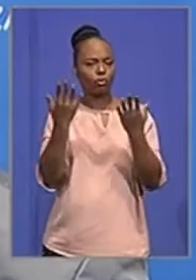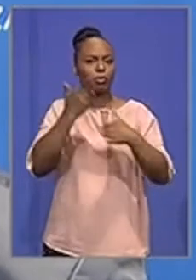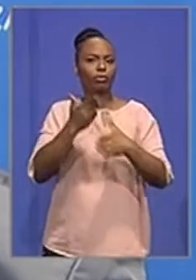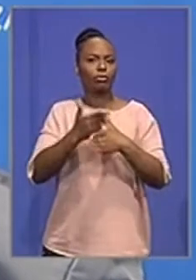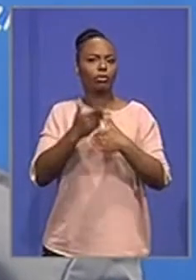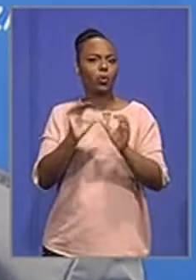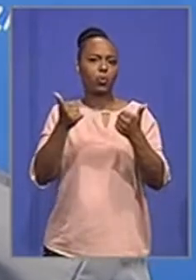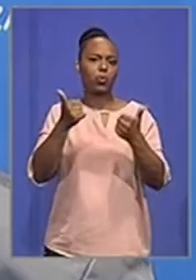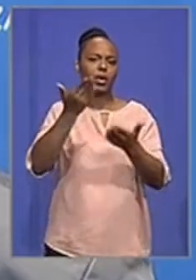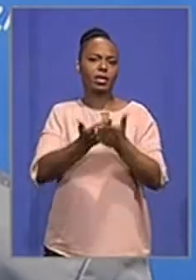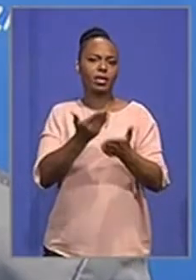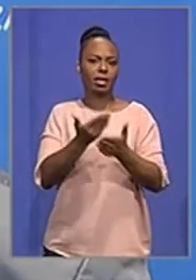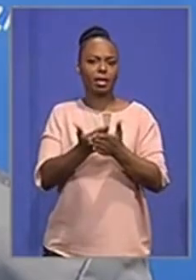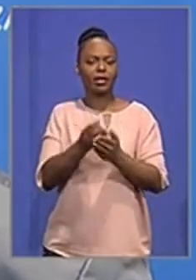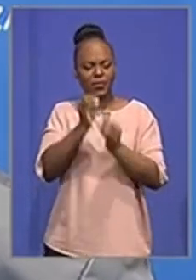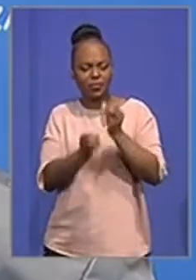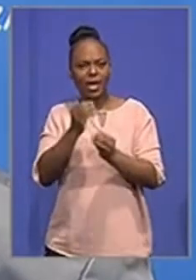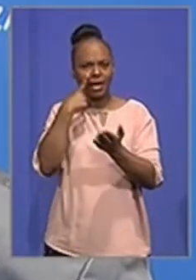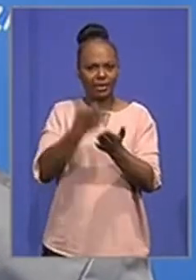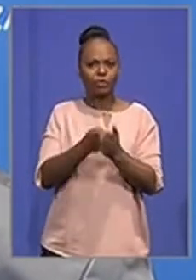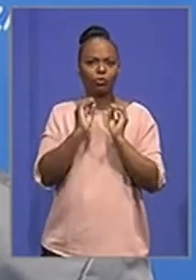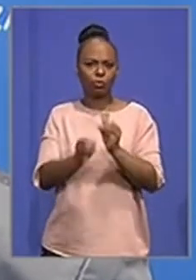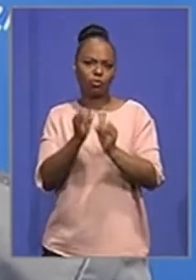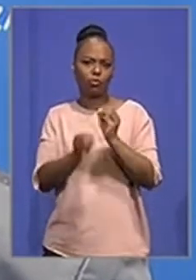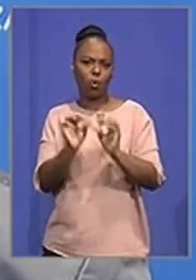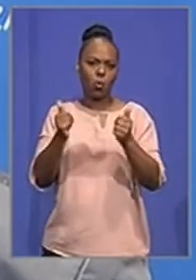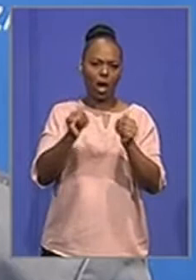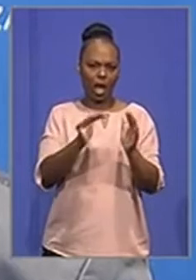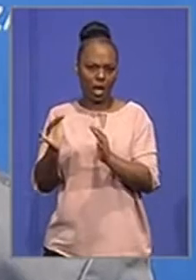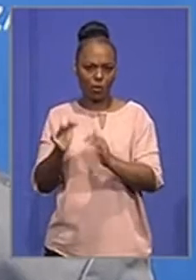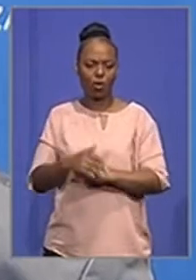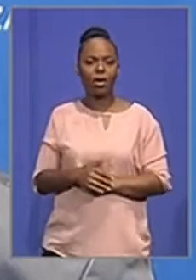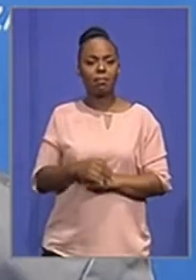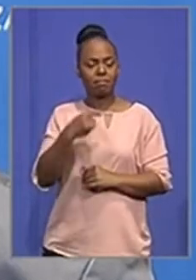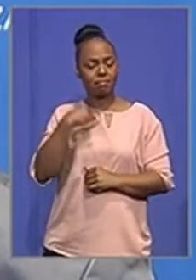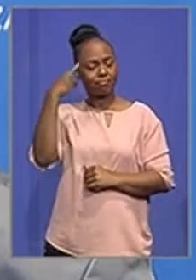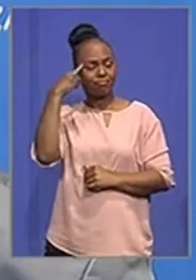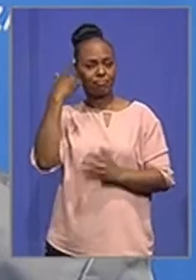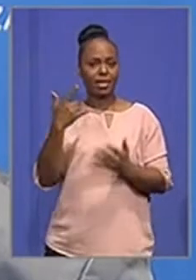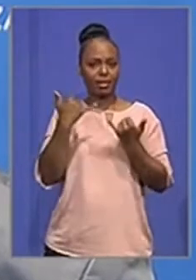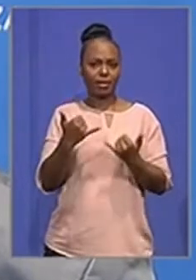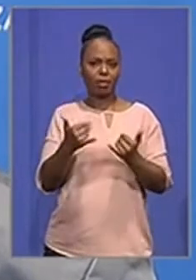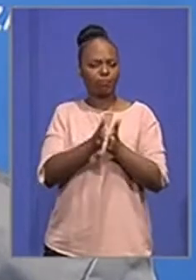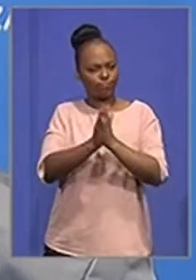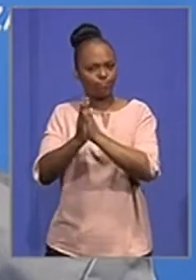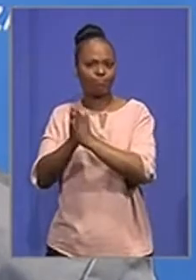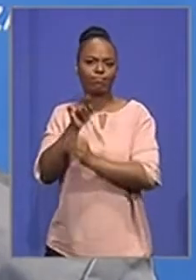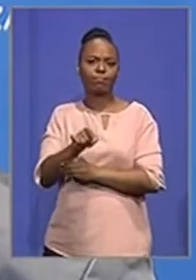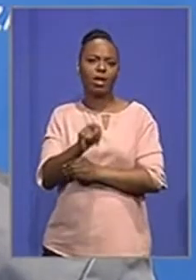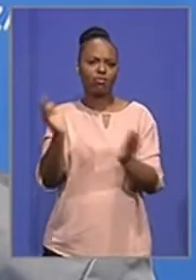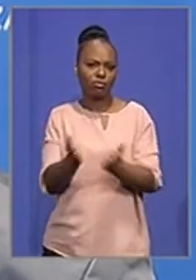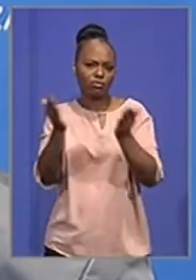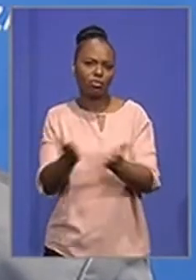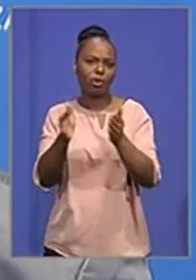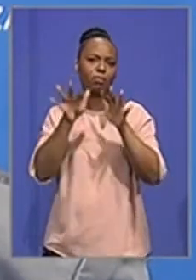gore o dirilwe yang go fitlheletswe yang go moento. Yaanong ke rata gone gore ke rotloetse batho go